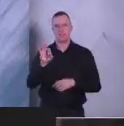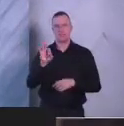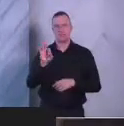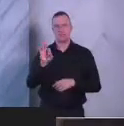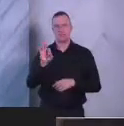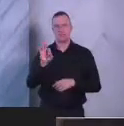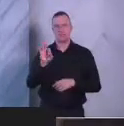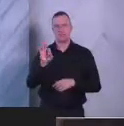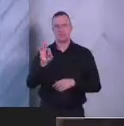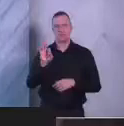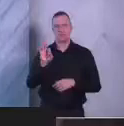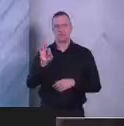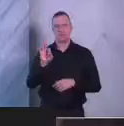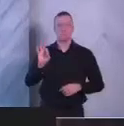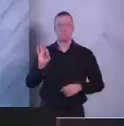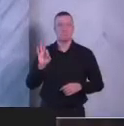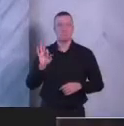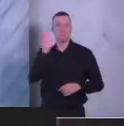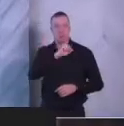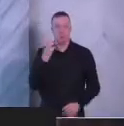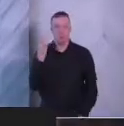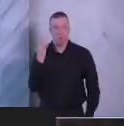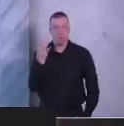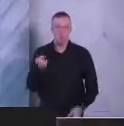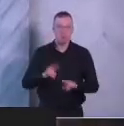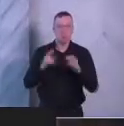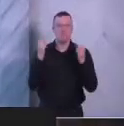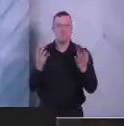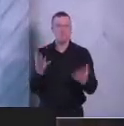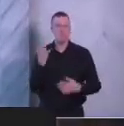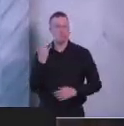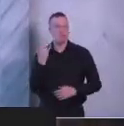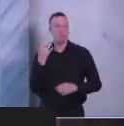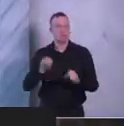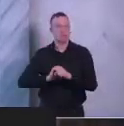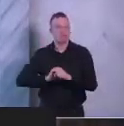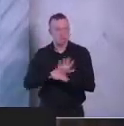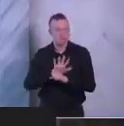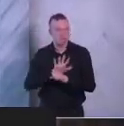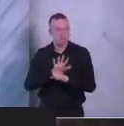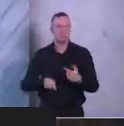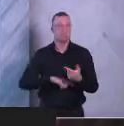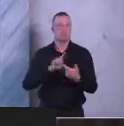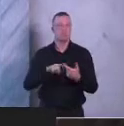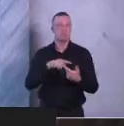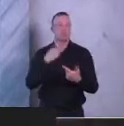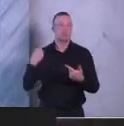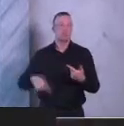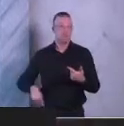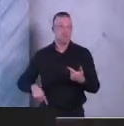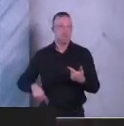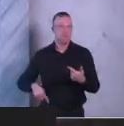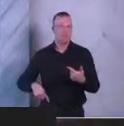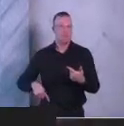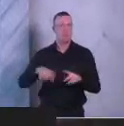669. And you can only guess why. Because of the pandemic, the Chinese were